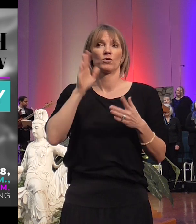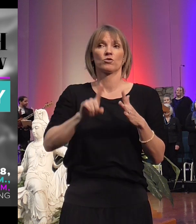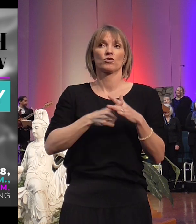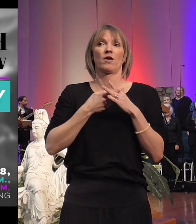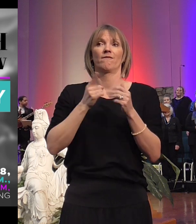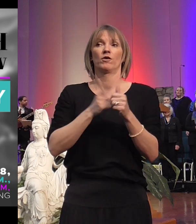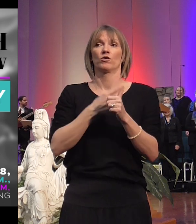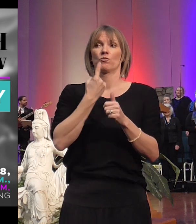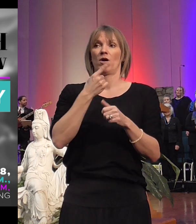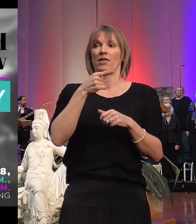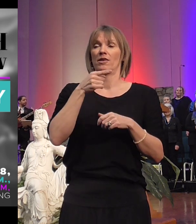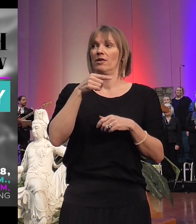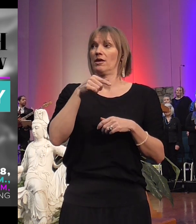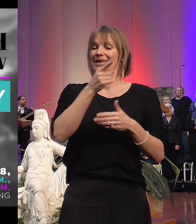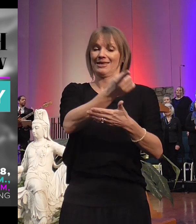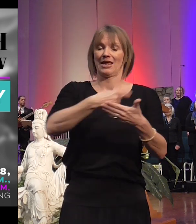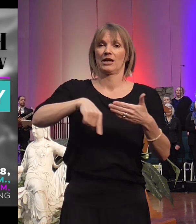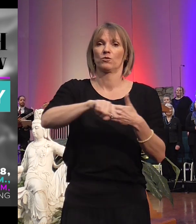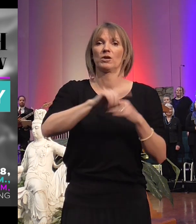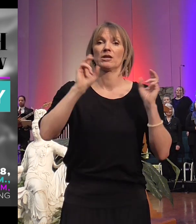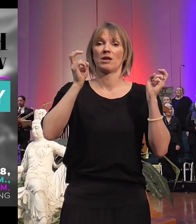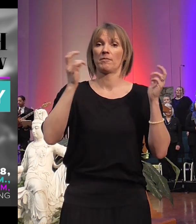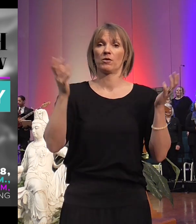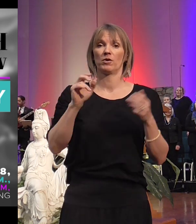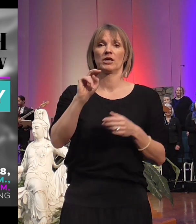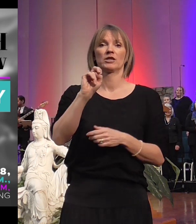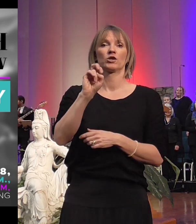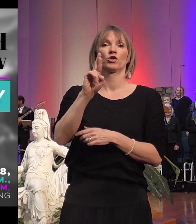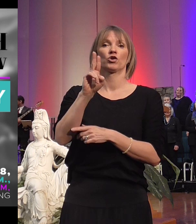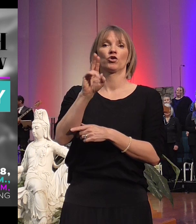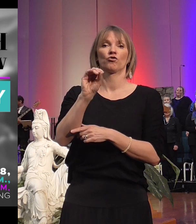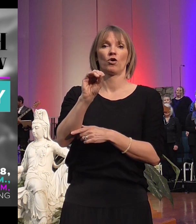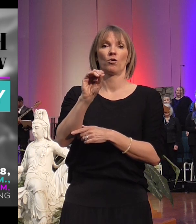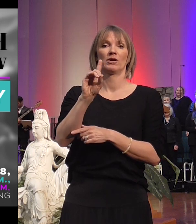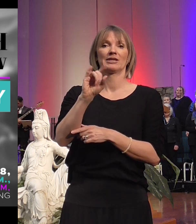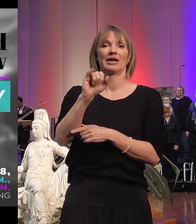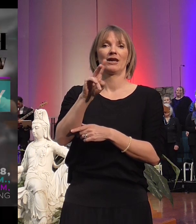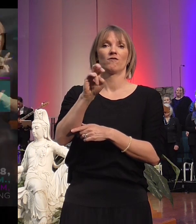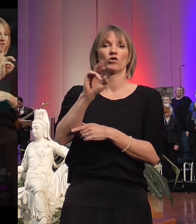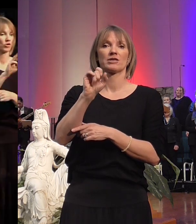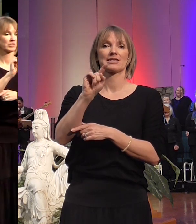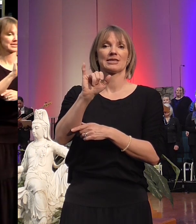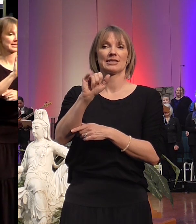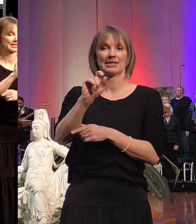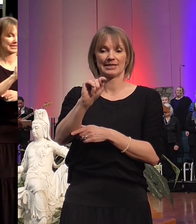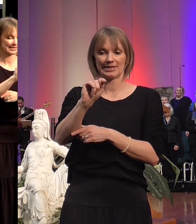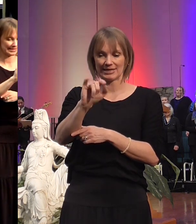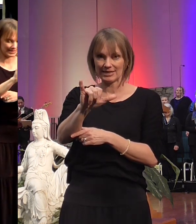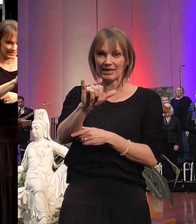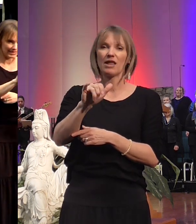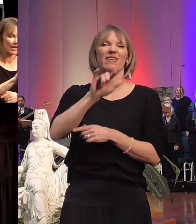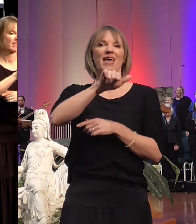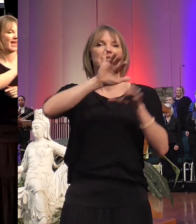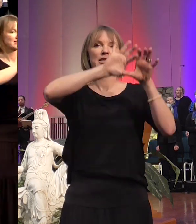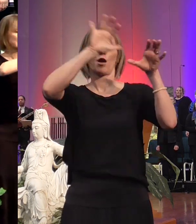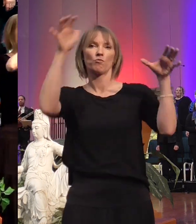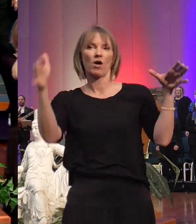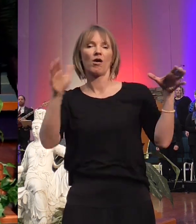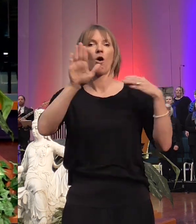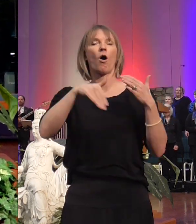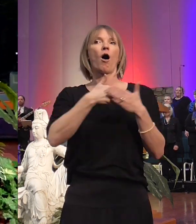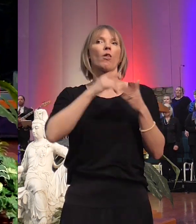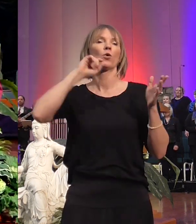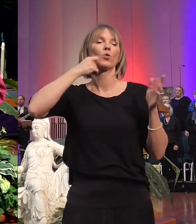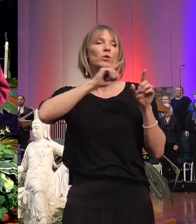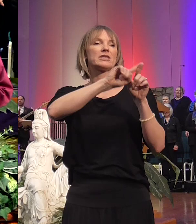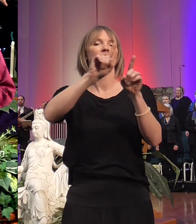the first one of the year next week on the topic of neurodiversity. That's true. Neurodiversity is the umbrella for all of the